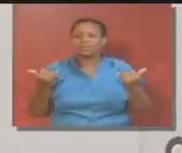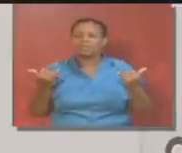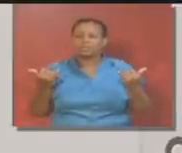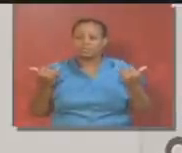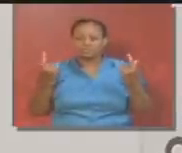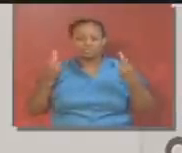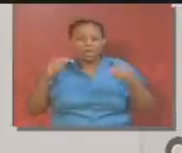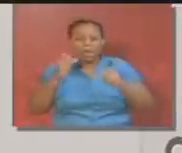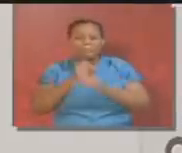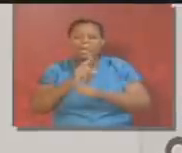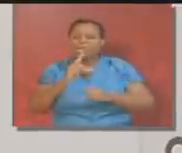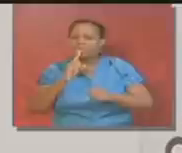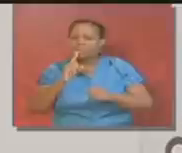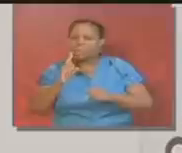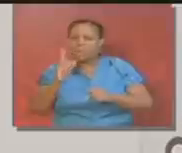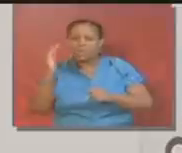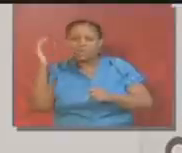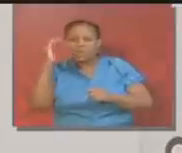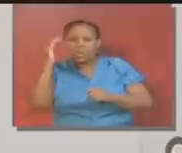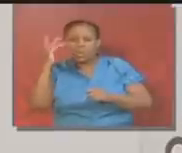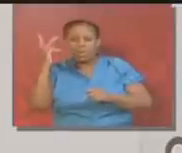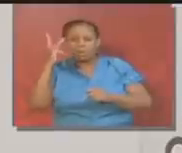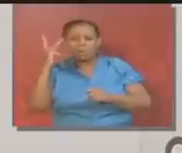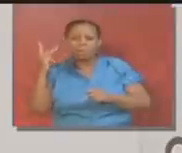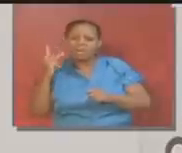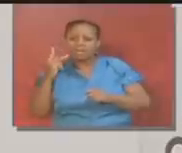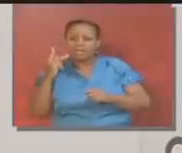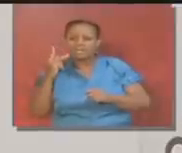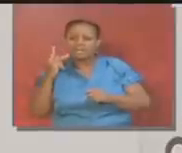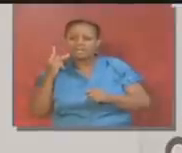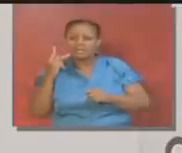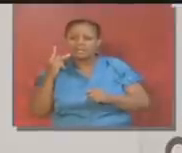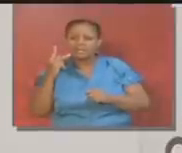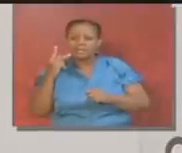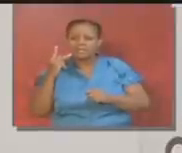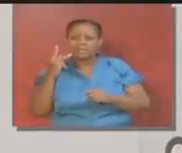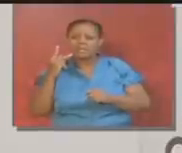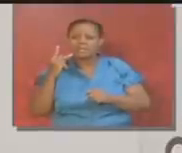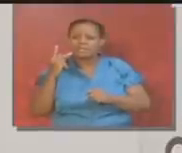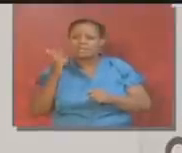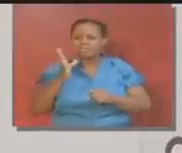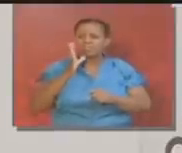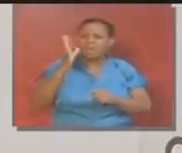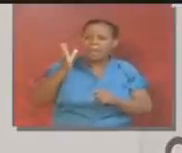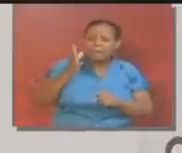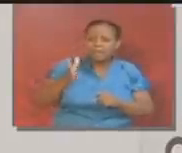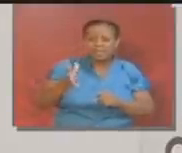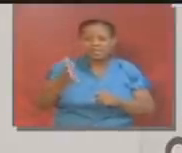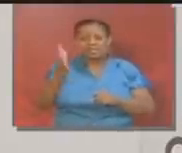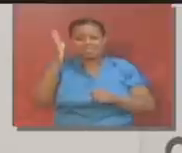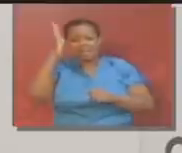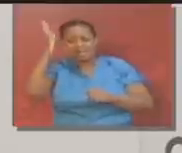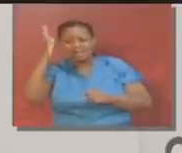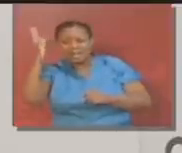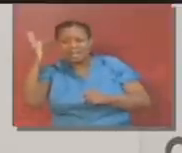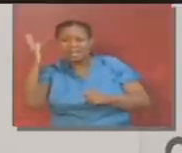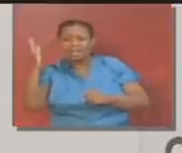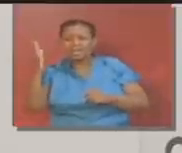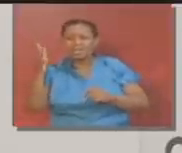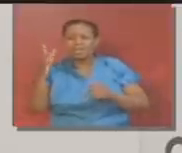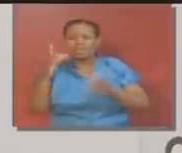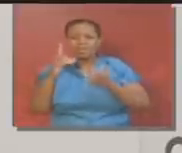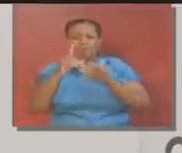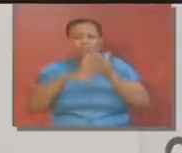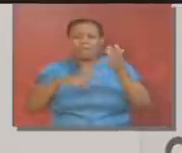So you parents out there, grandparents, guardian, by listening to this, you would know what to look out for. And the main things I want you to remember